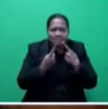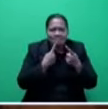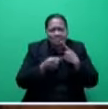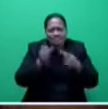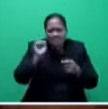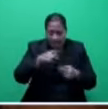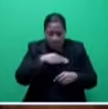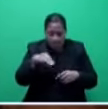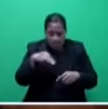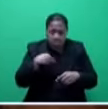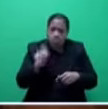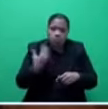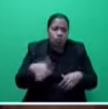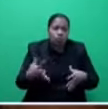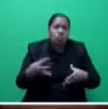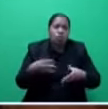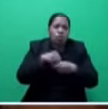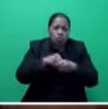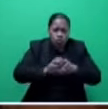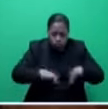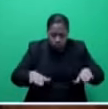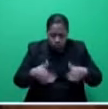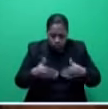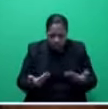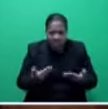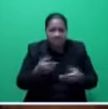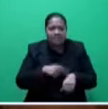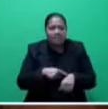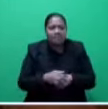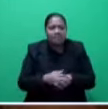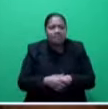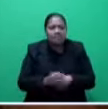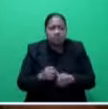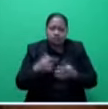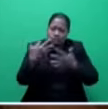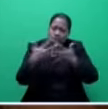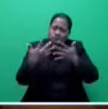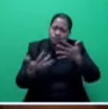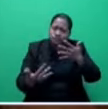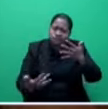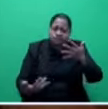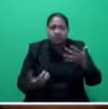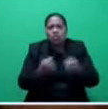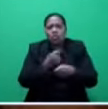their children during this time. Now that's a long list of adjustments, Mr. Speaker, to our